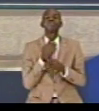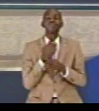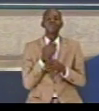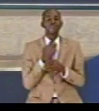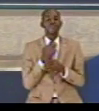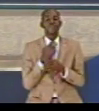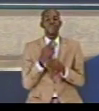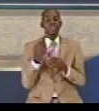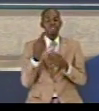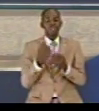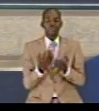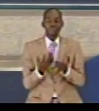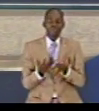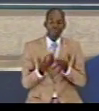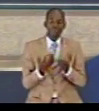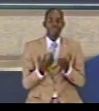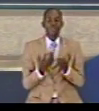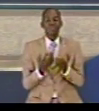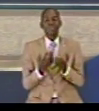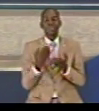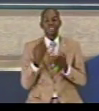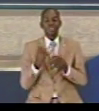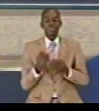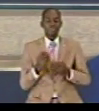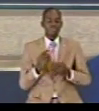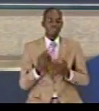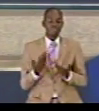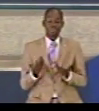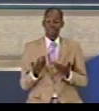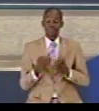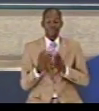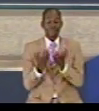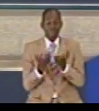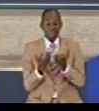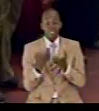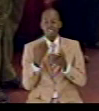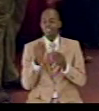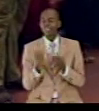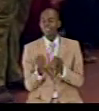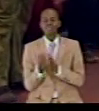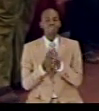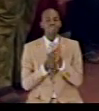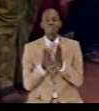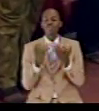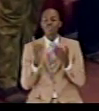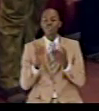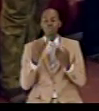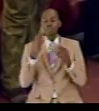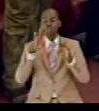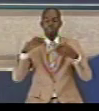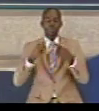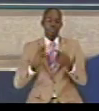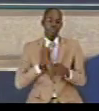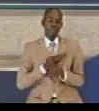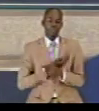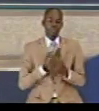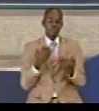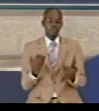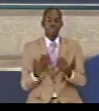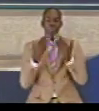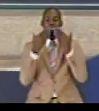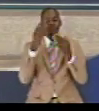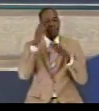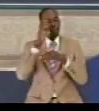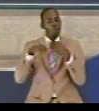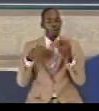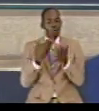the passion, the desire, the longing you have given our hearts. Thank you for all our brethren, brothers